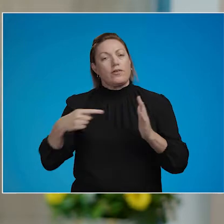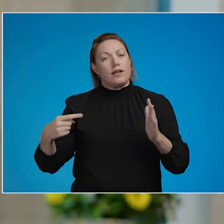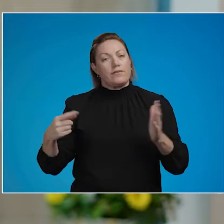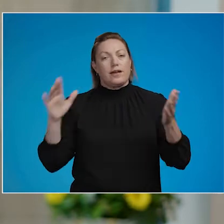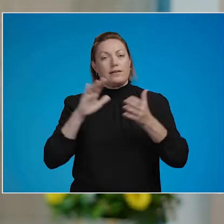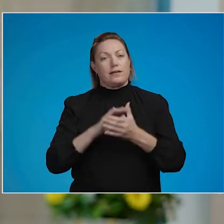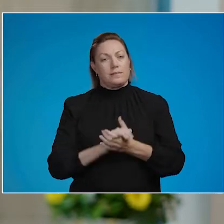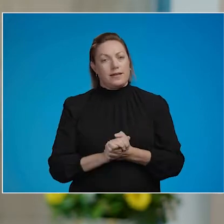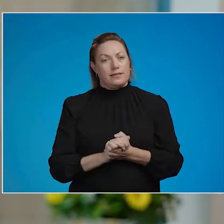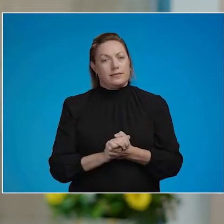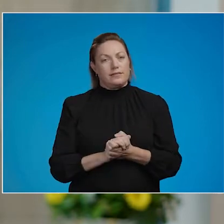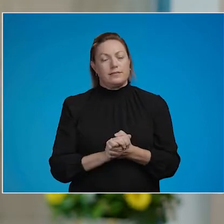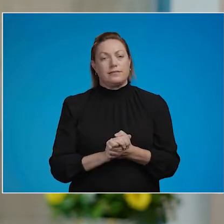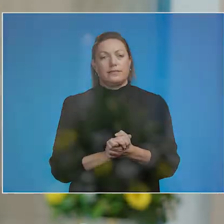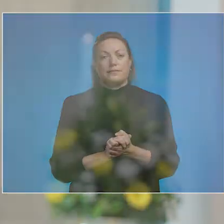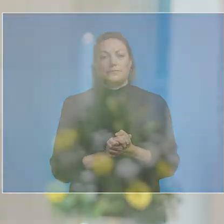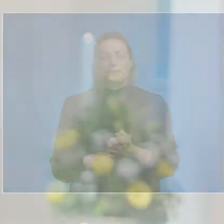and ever. Amen.